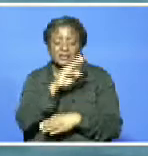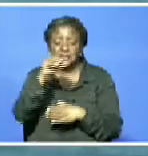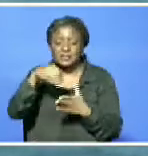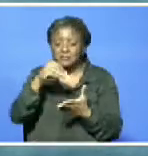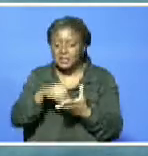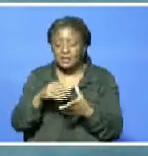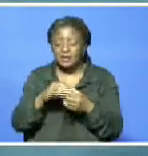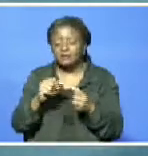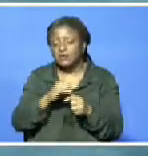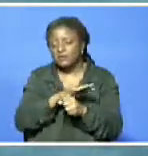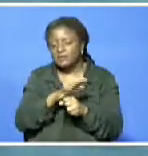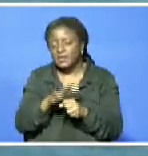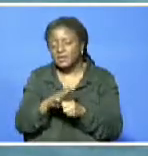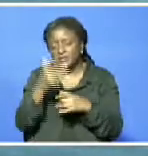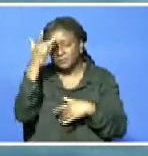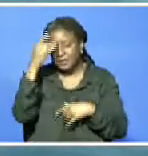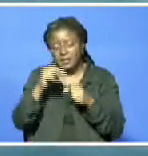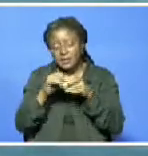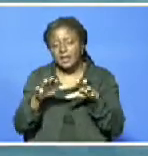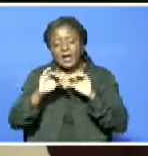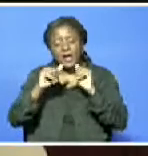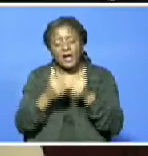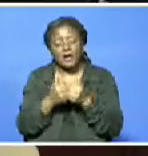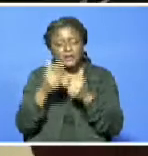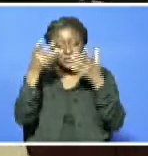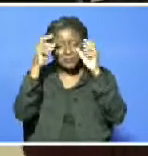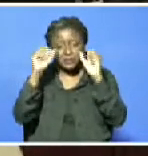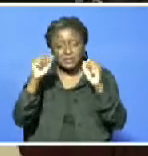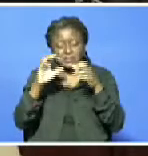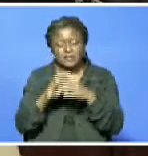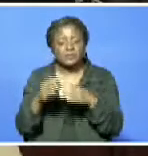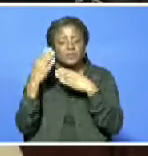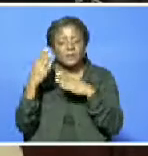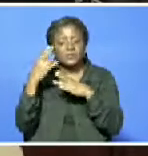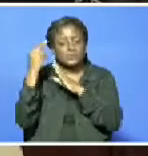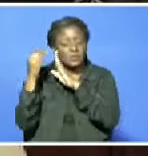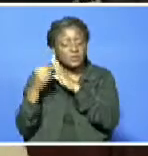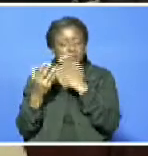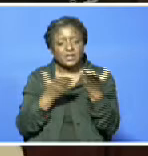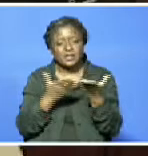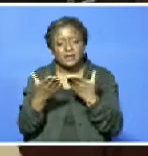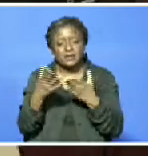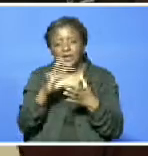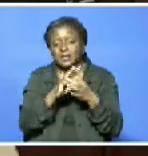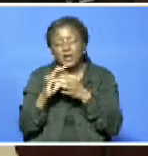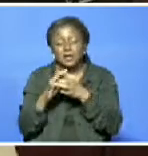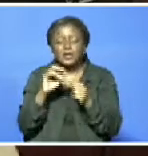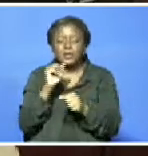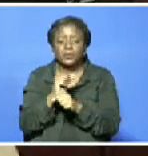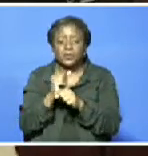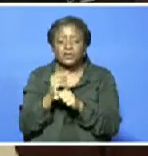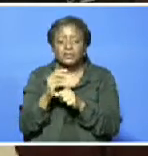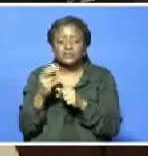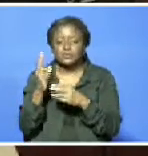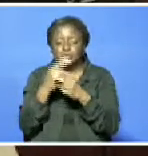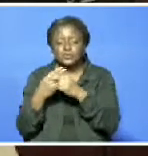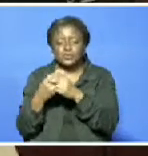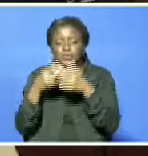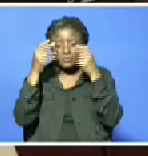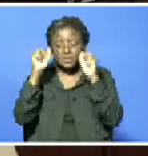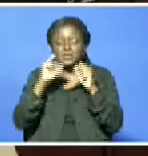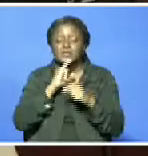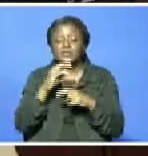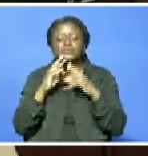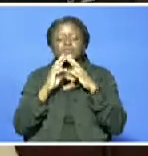pandemic is how President of the Bahamas Hotel Catering and Allied Workers Union President Darren Woods is responding. Atlantis has made